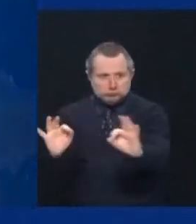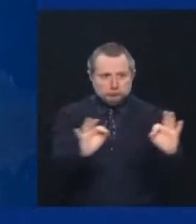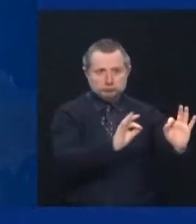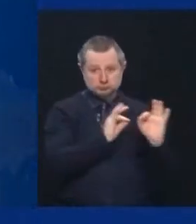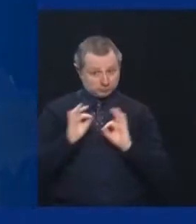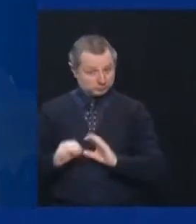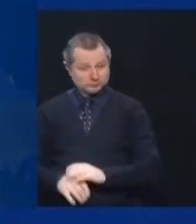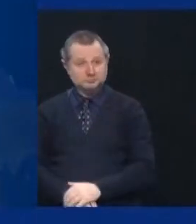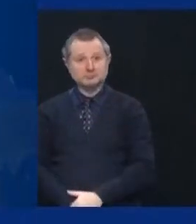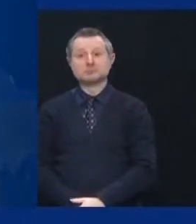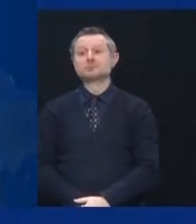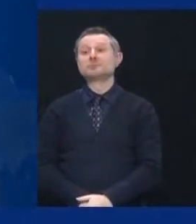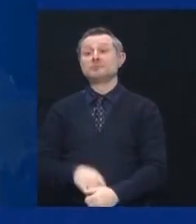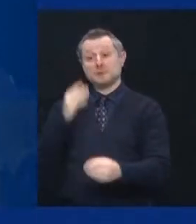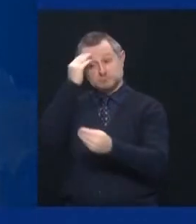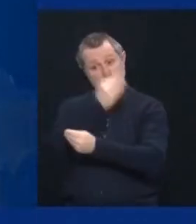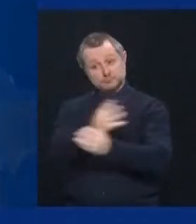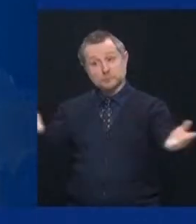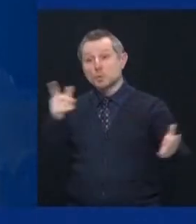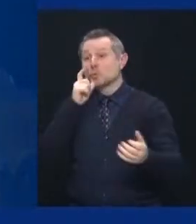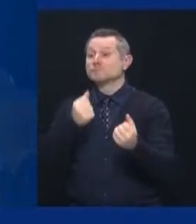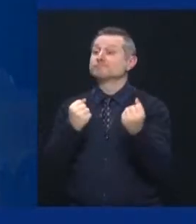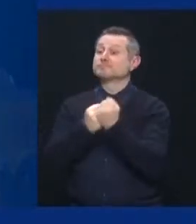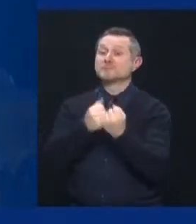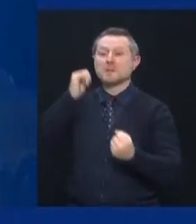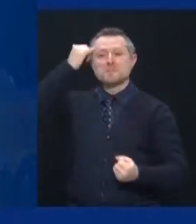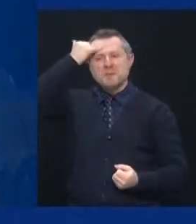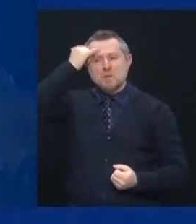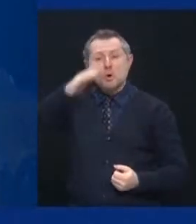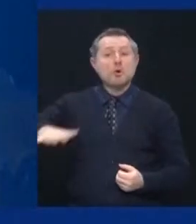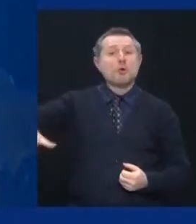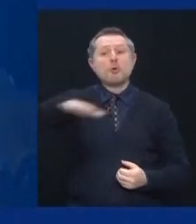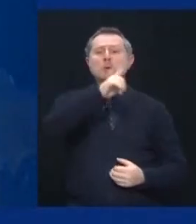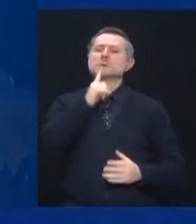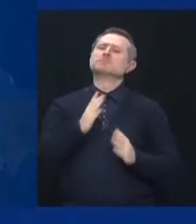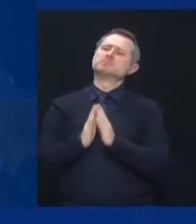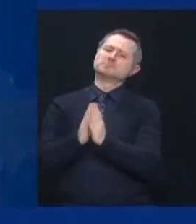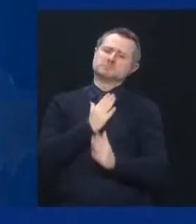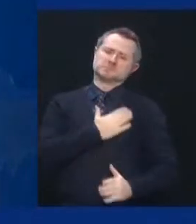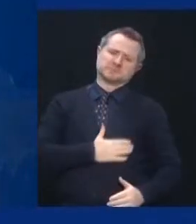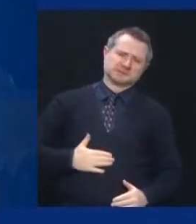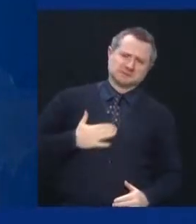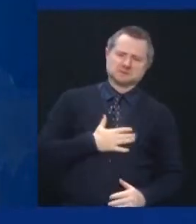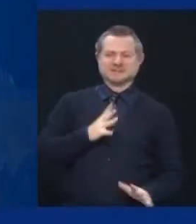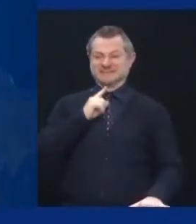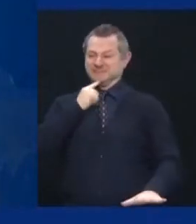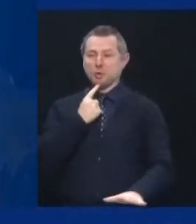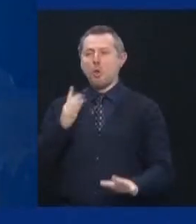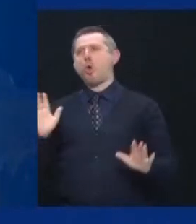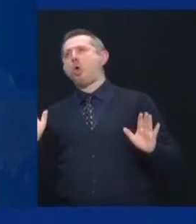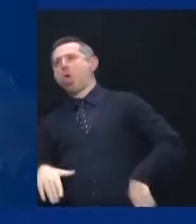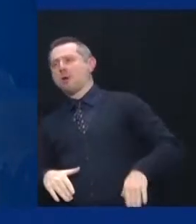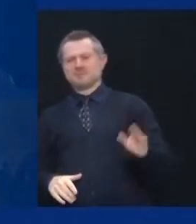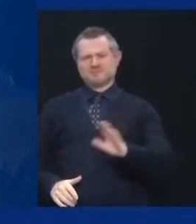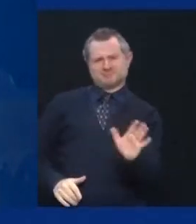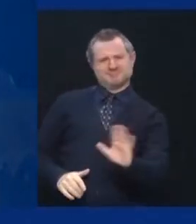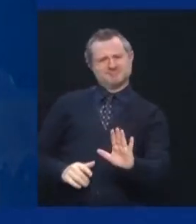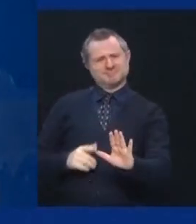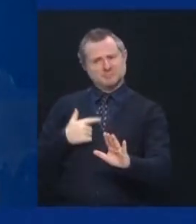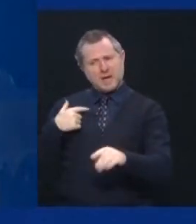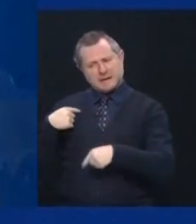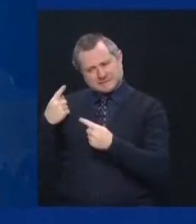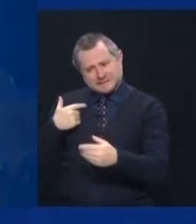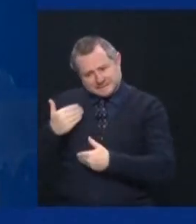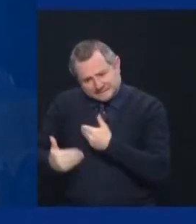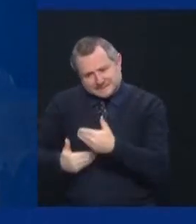fans, please, everyone take these measures seriously. We have made progress on the COVID virus